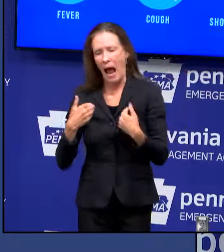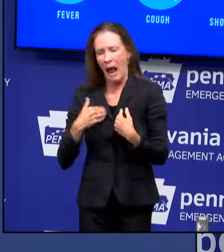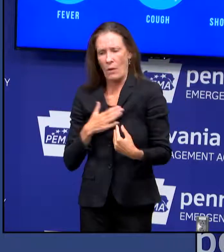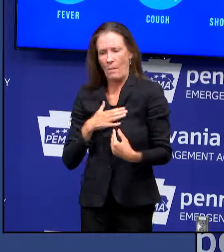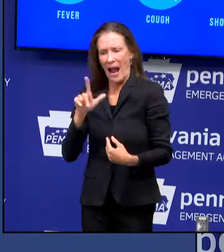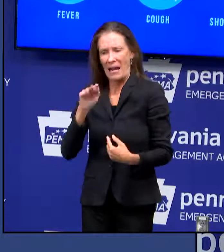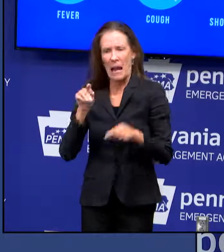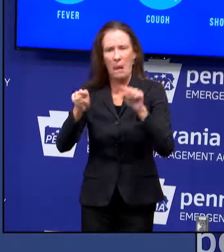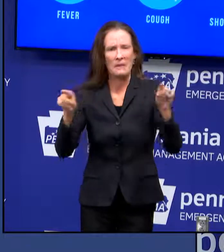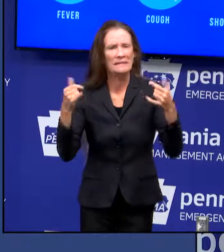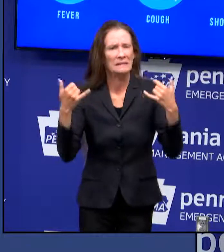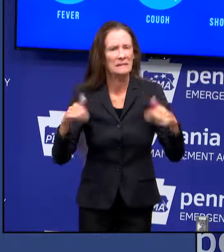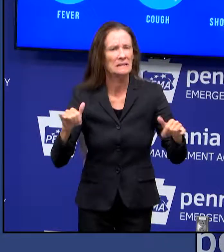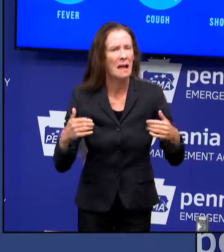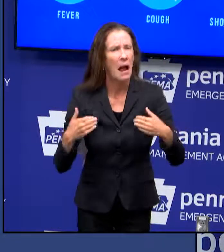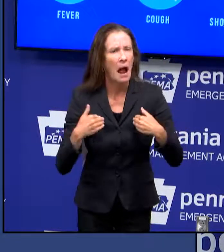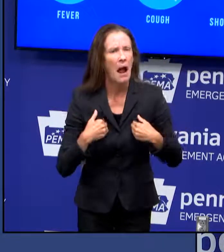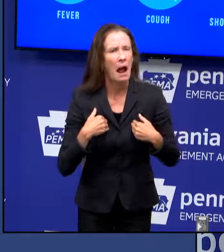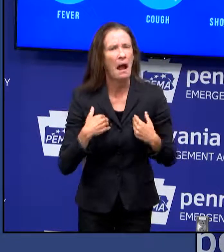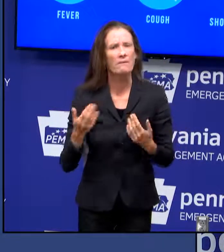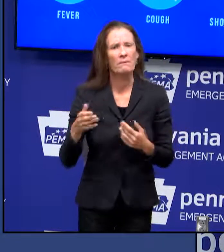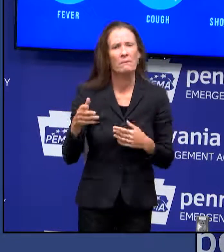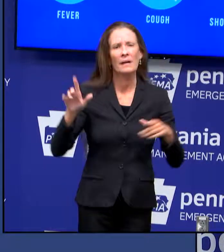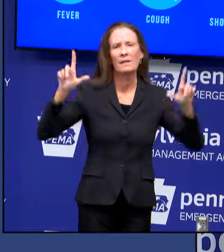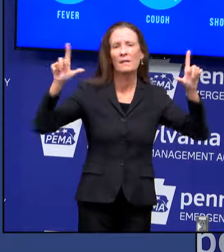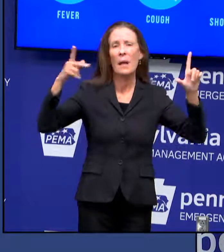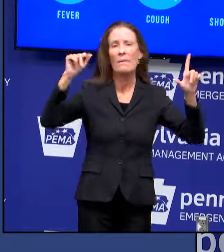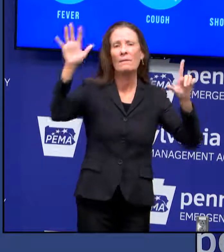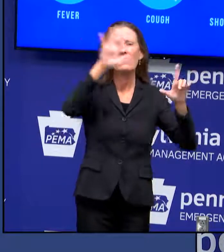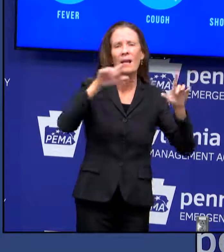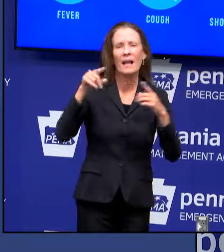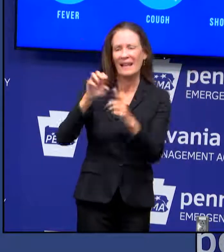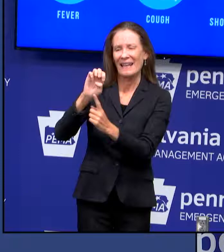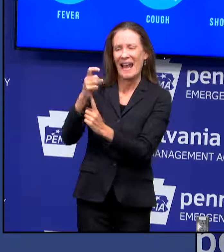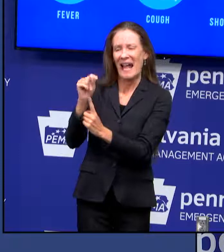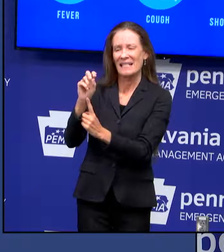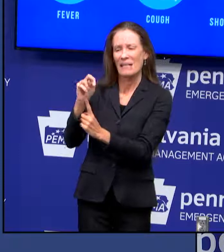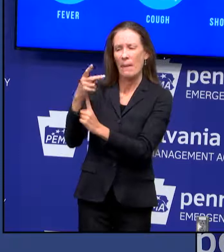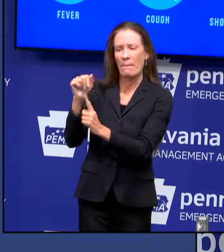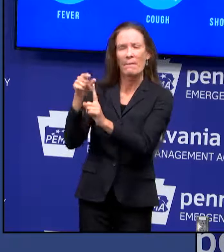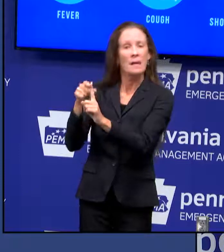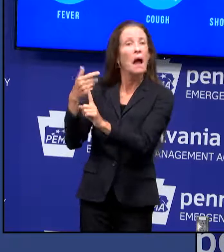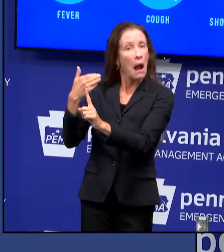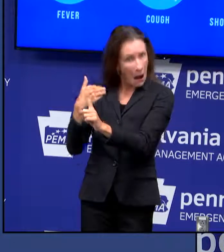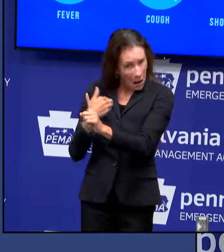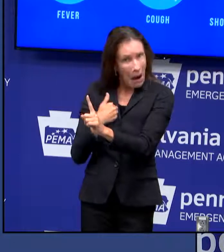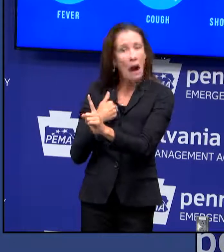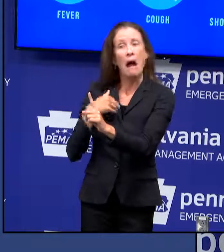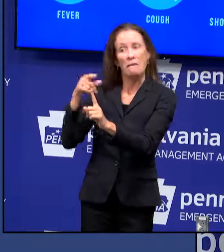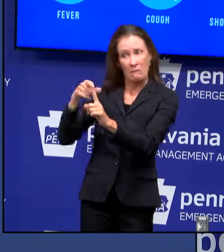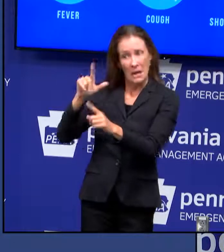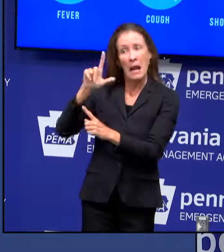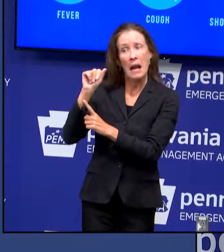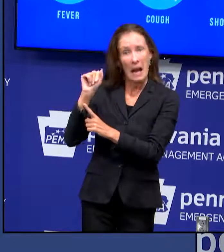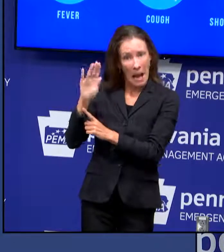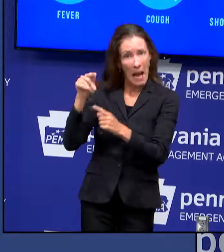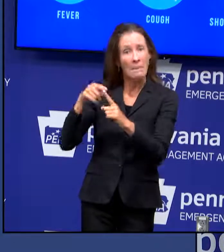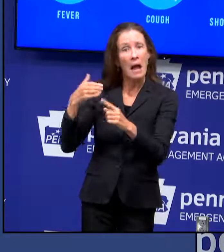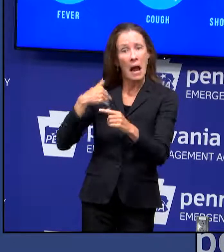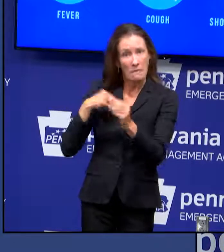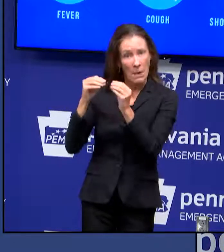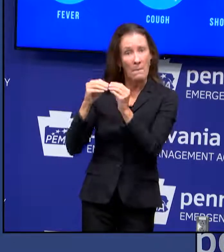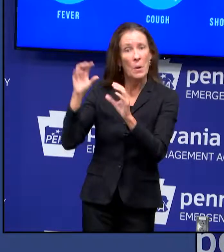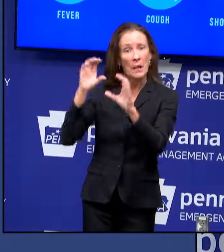Exton, Pennsylvania, especially for high priority cases, such as when an individual may have exposed many other people. And we're turning those tests around